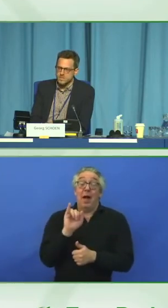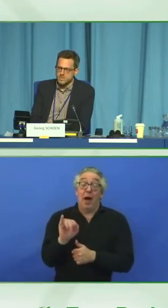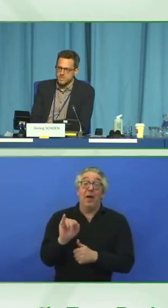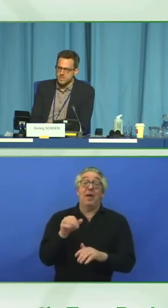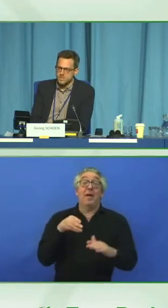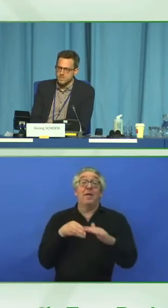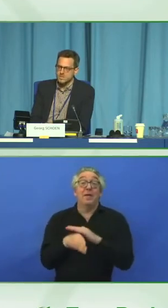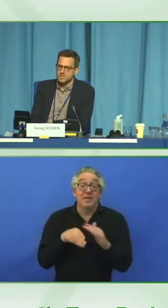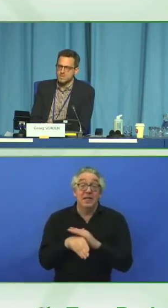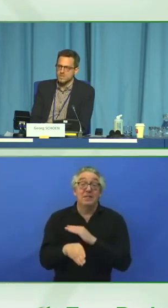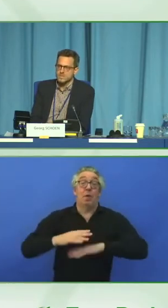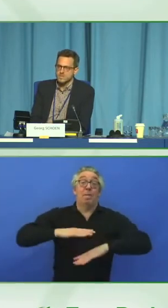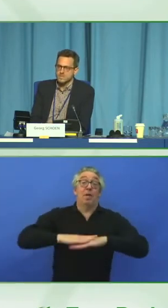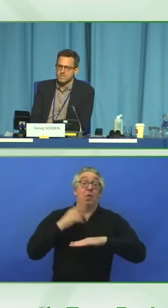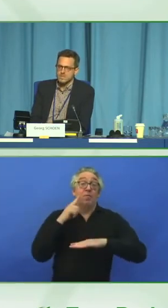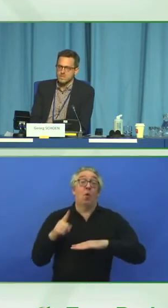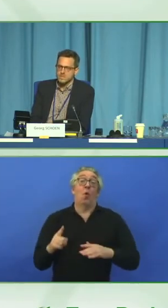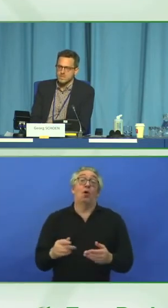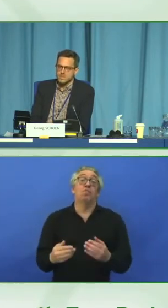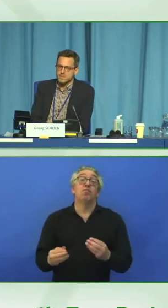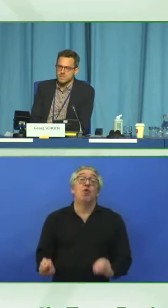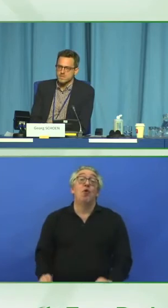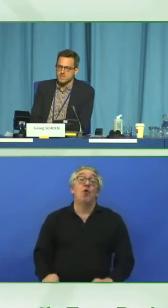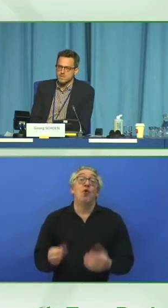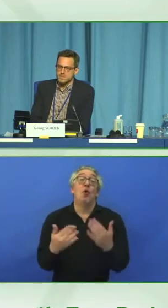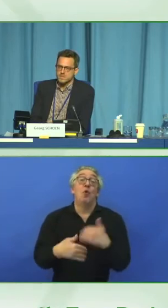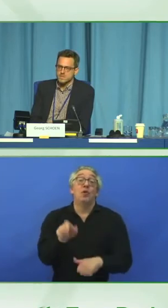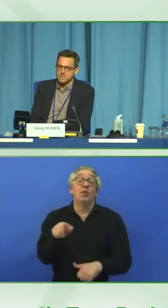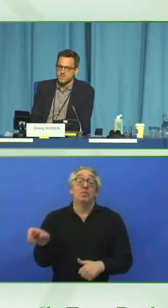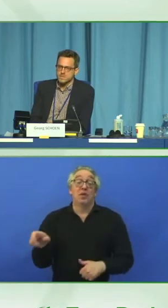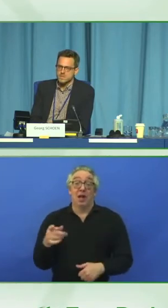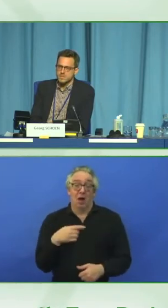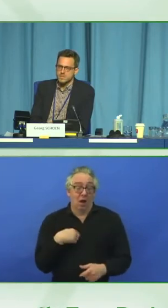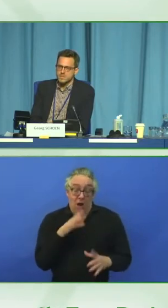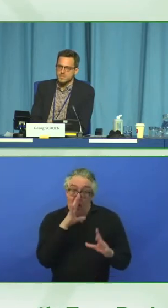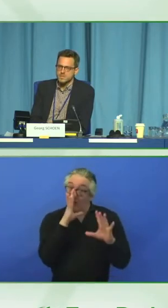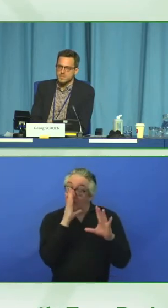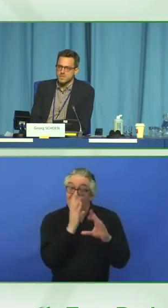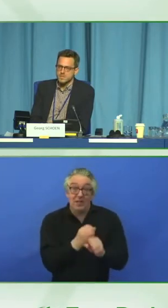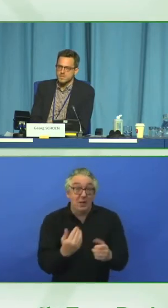extremely fascinating space to be in, because they give us the